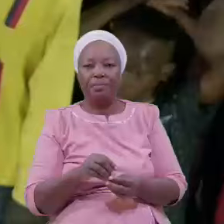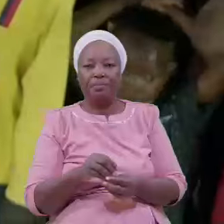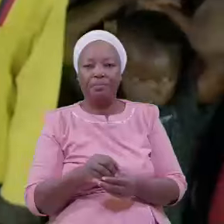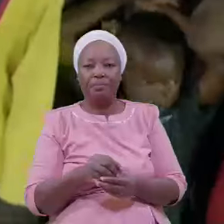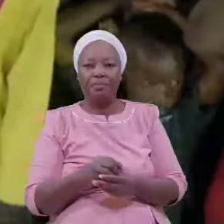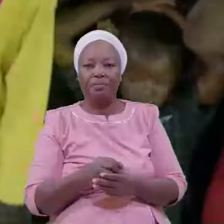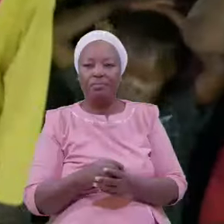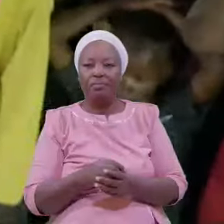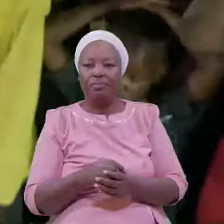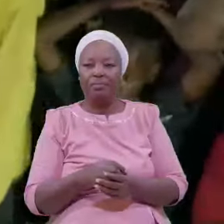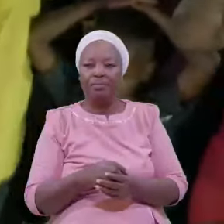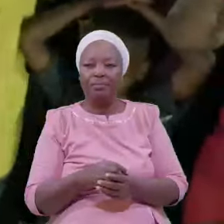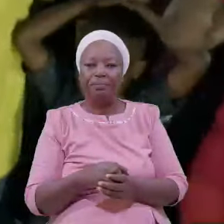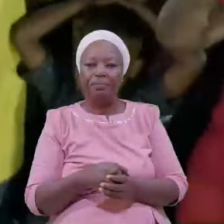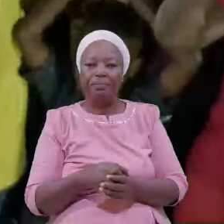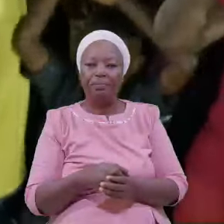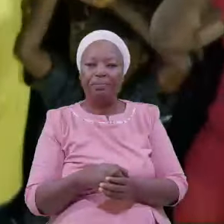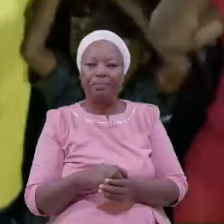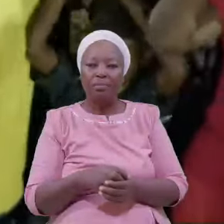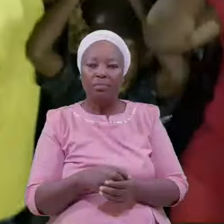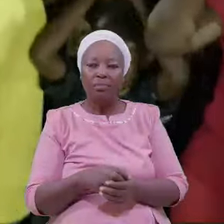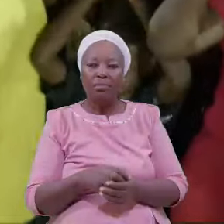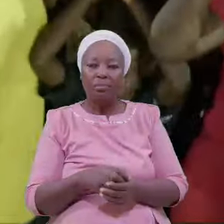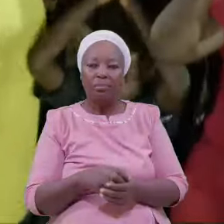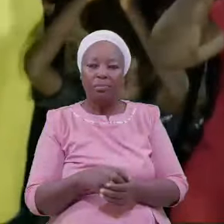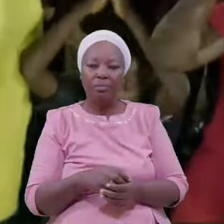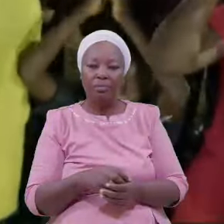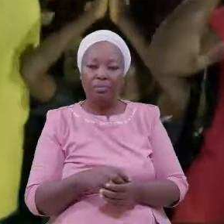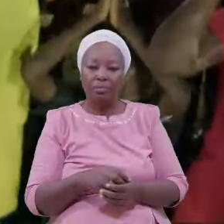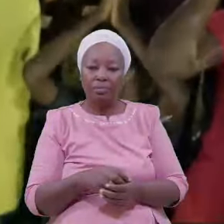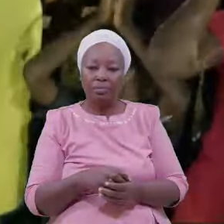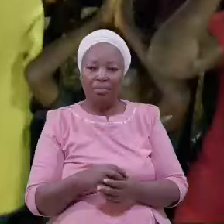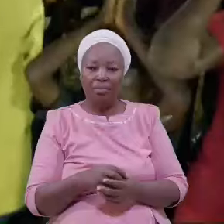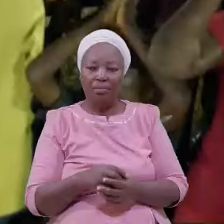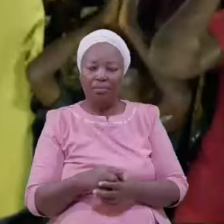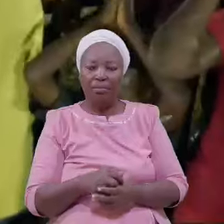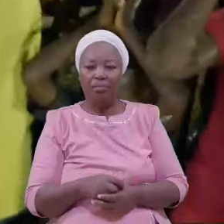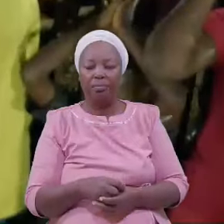na ang pangalan sa aklat ng buhay sa langit. Pero, amen!